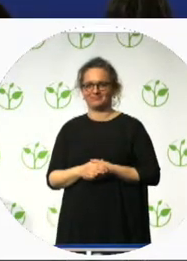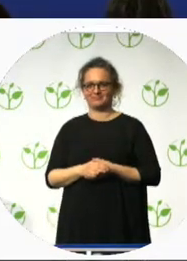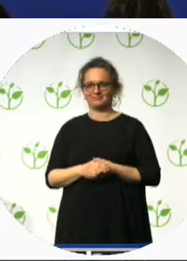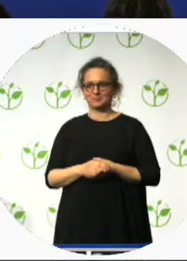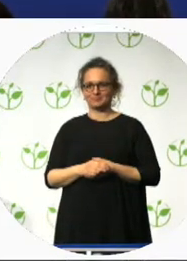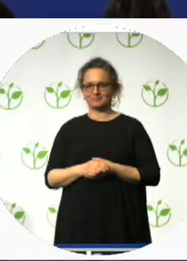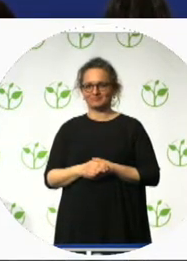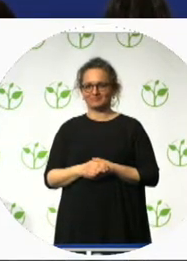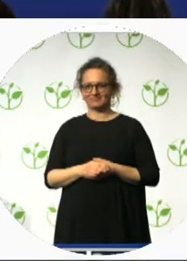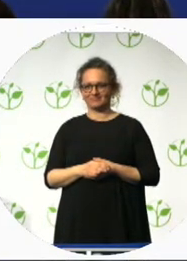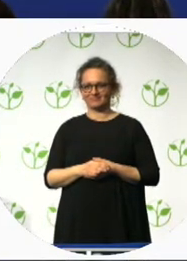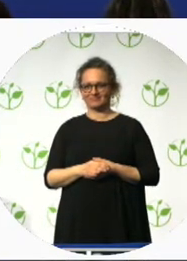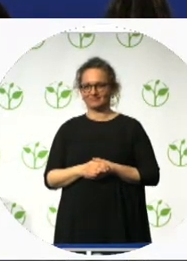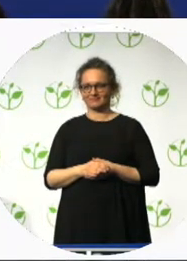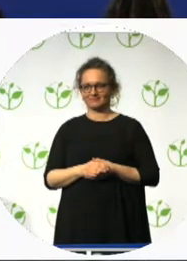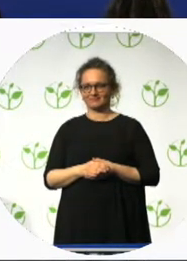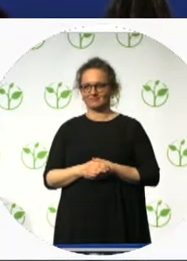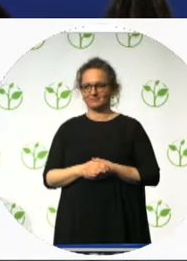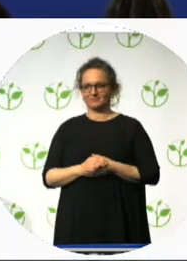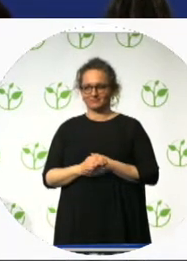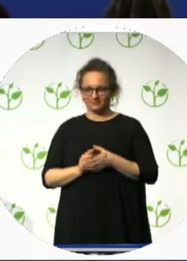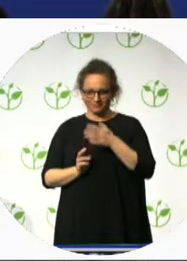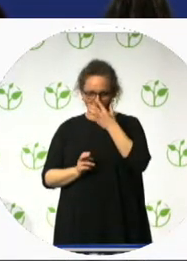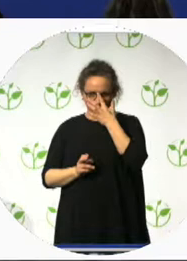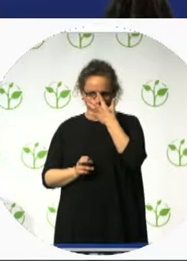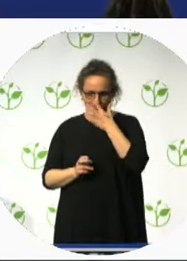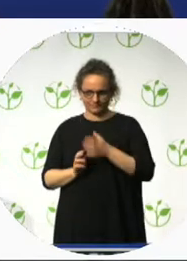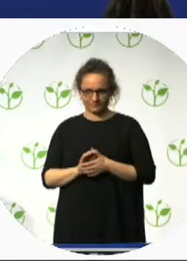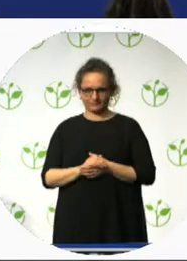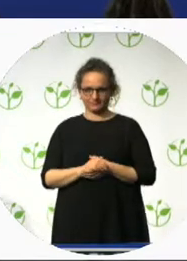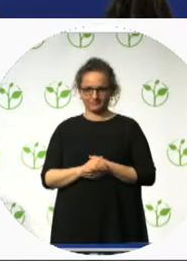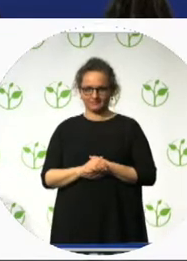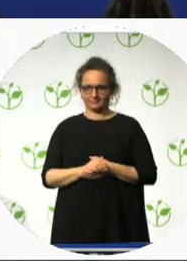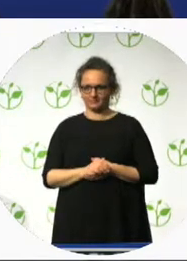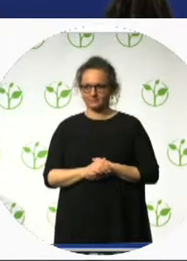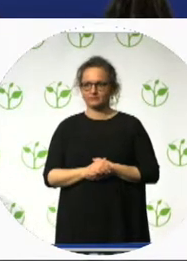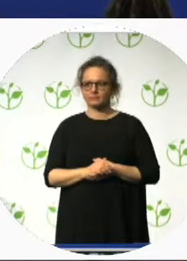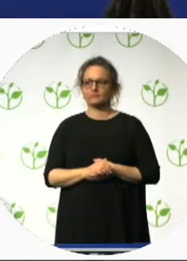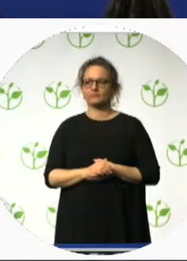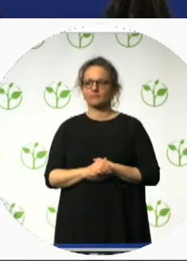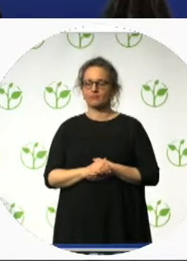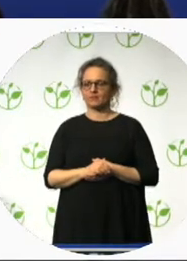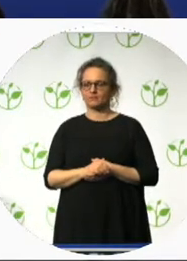sign language. All our hearing employees are competent in sign language.